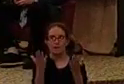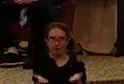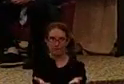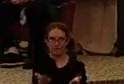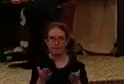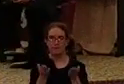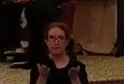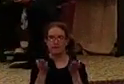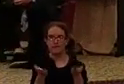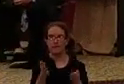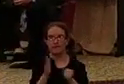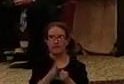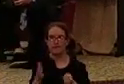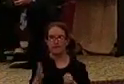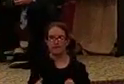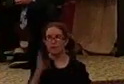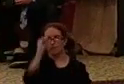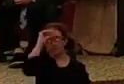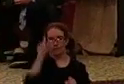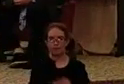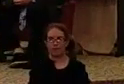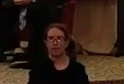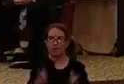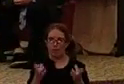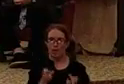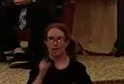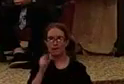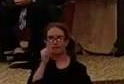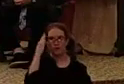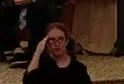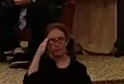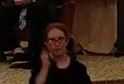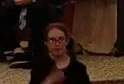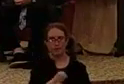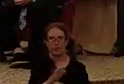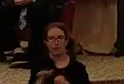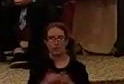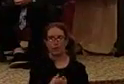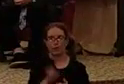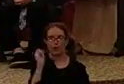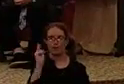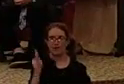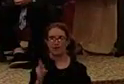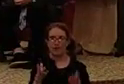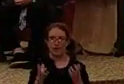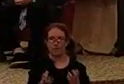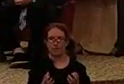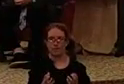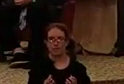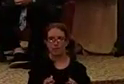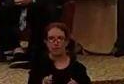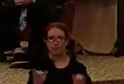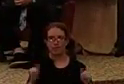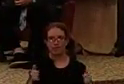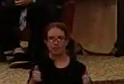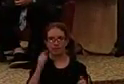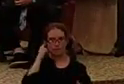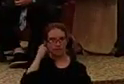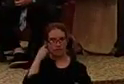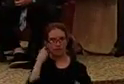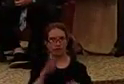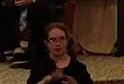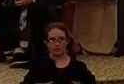I'm providing some things to my brother. I want him to know I want to make it all right. I want to even the playing field now. I want to